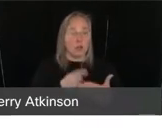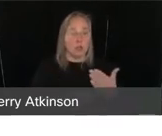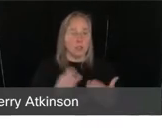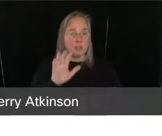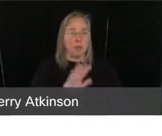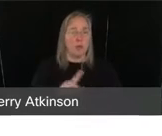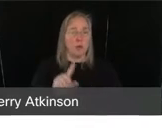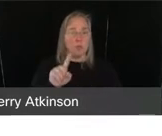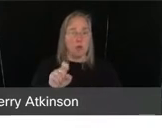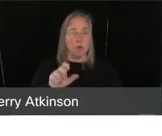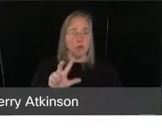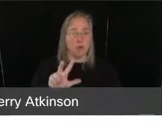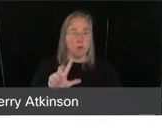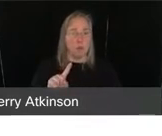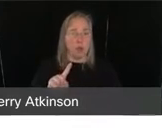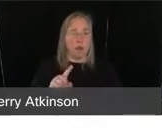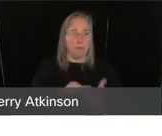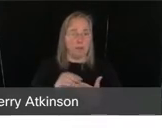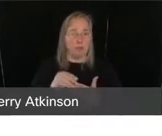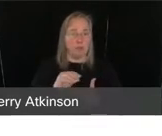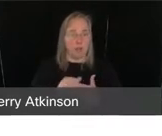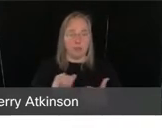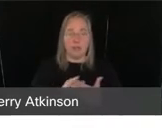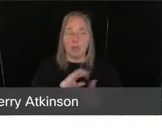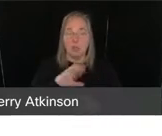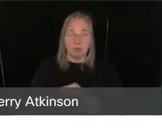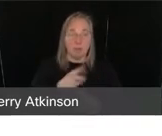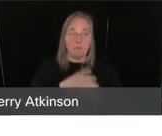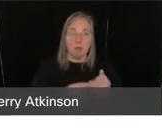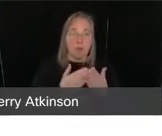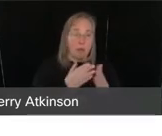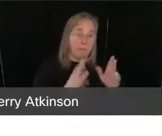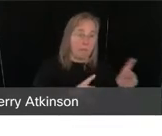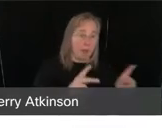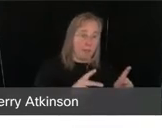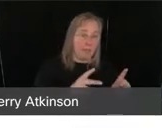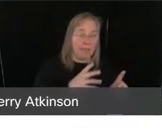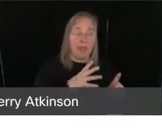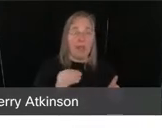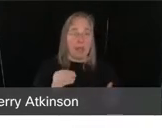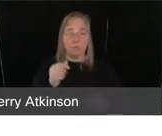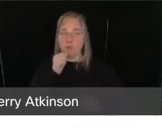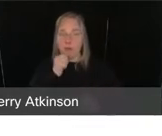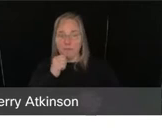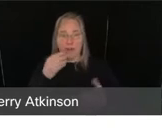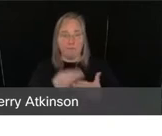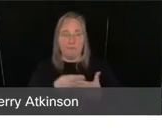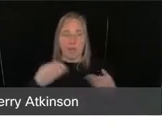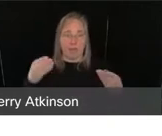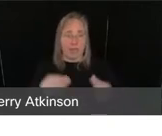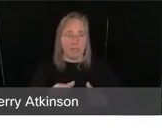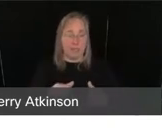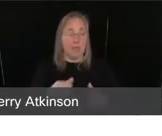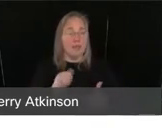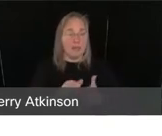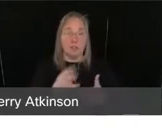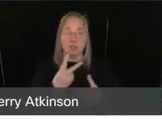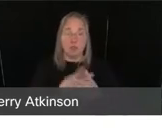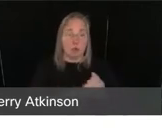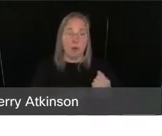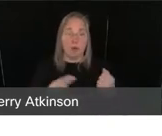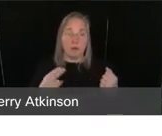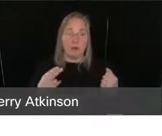$131 million. This includes both public and private financing. This is a joint venture. This is very unique